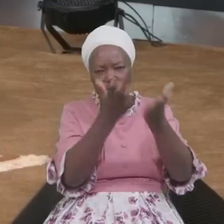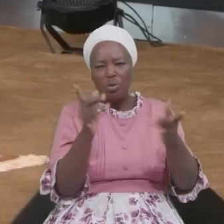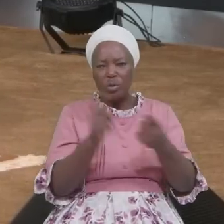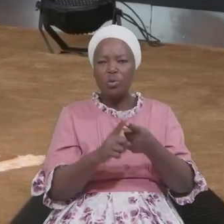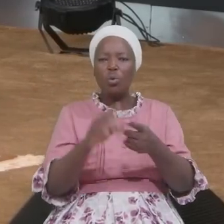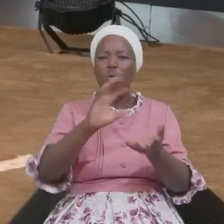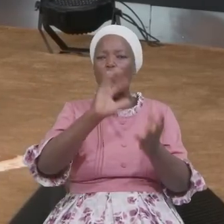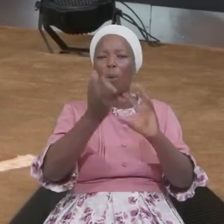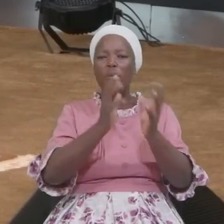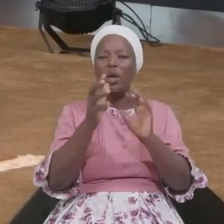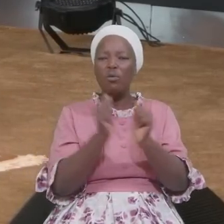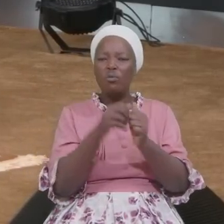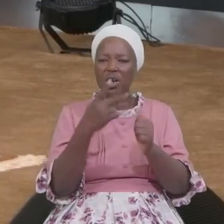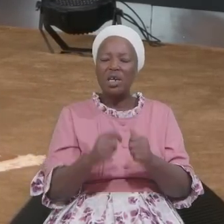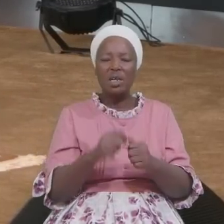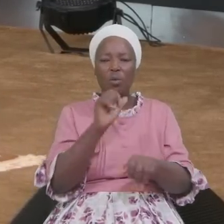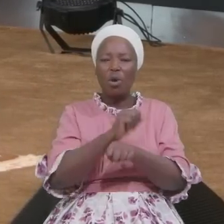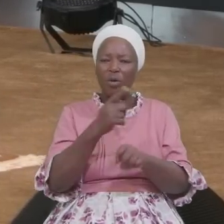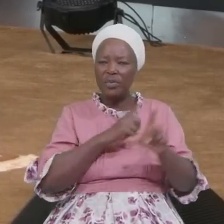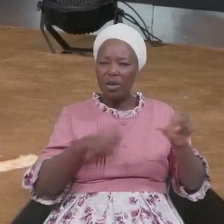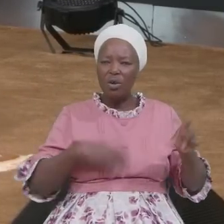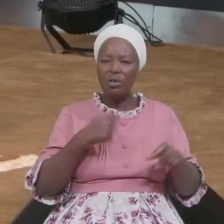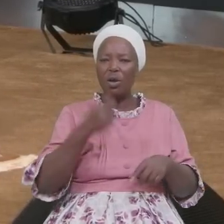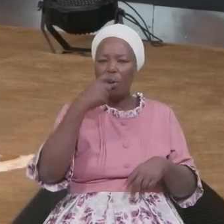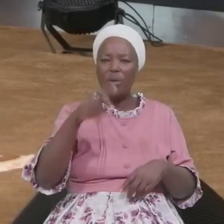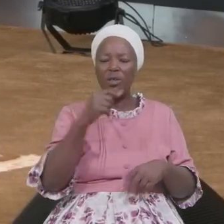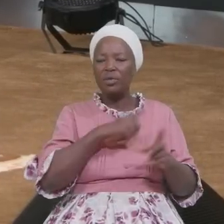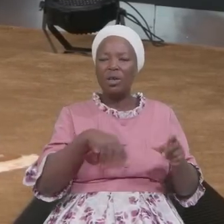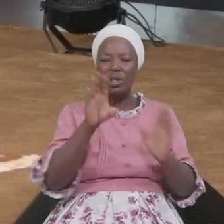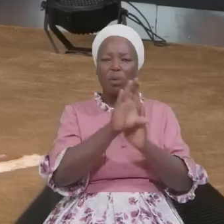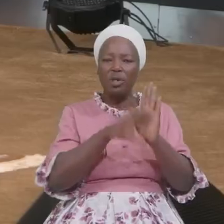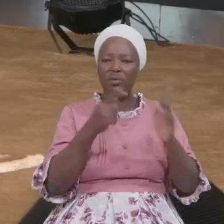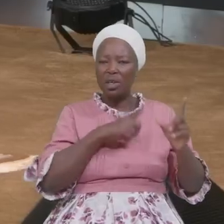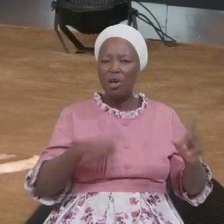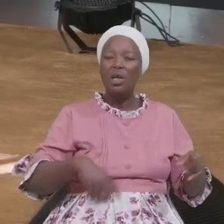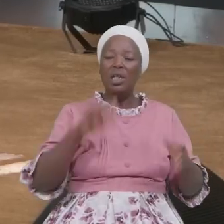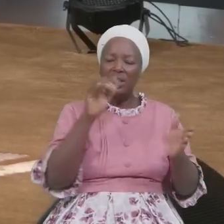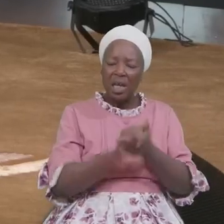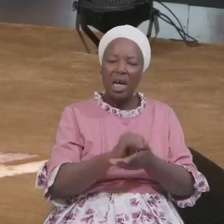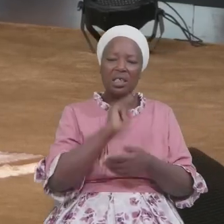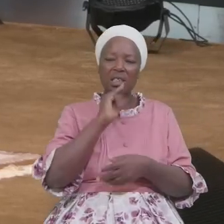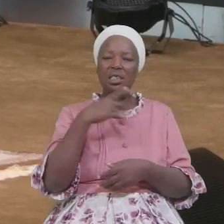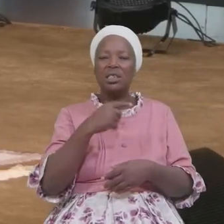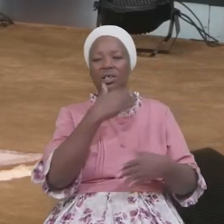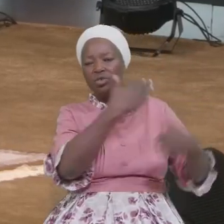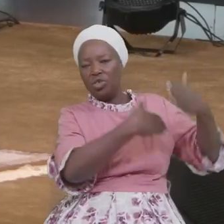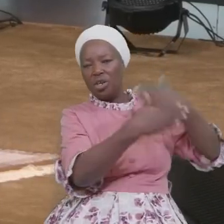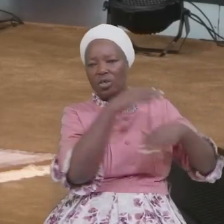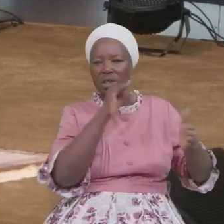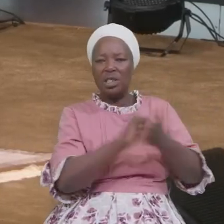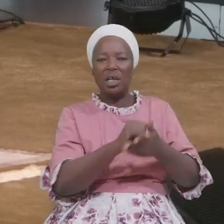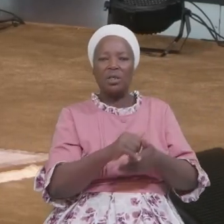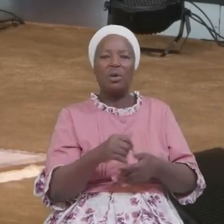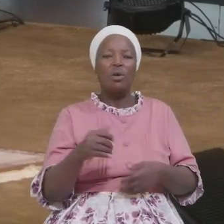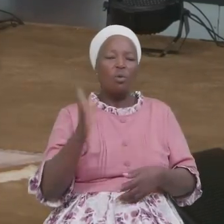the commission of the Lord, the commandment of the Lord, that is the generation that will possess